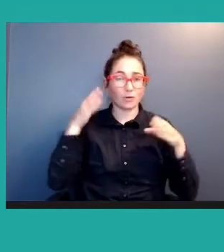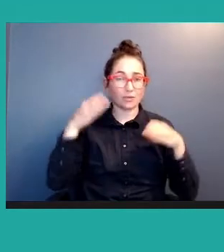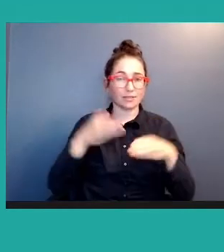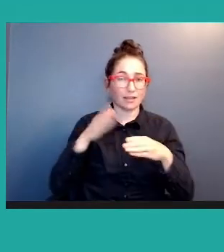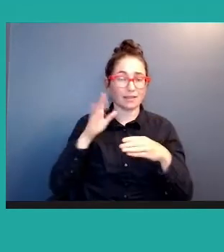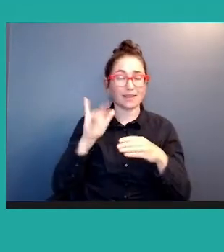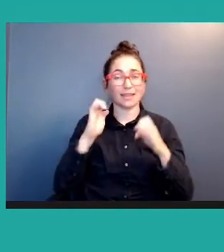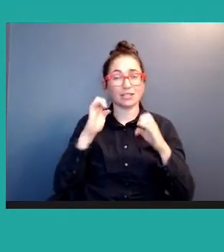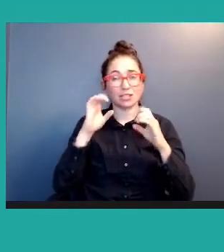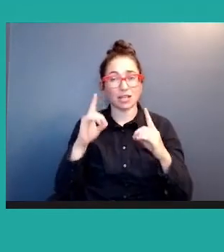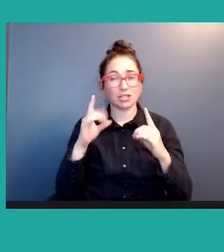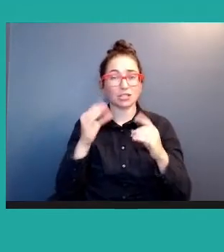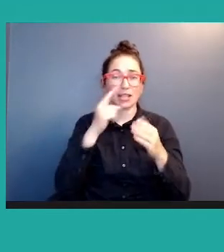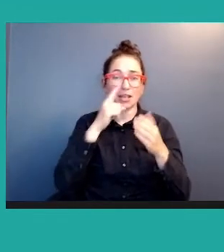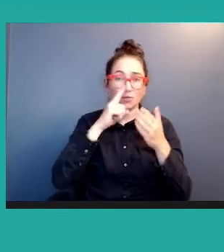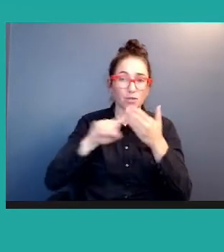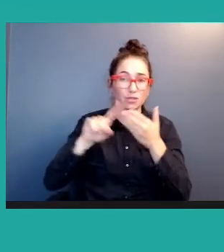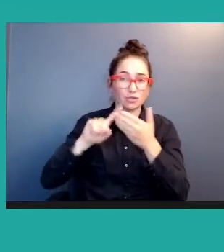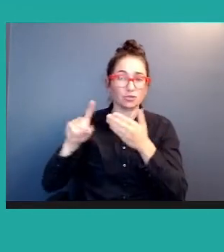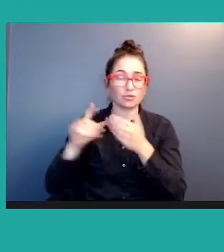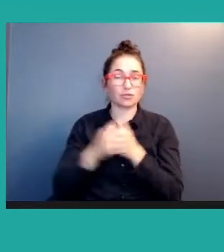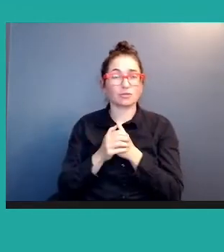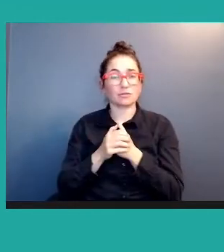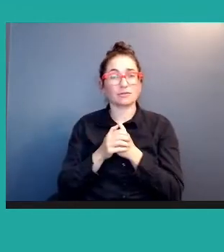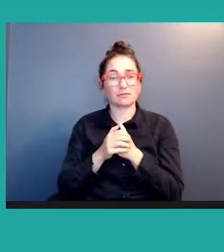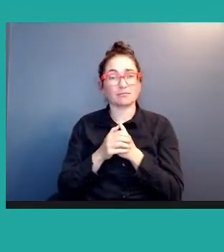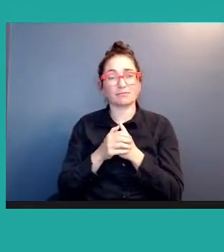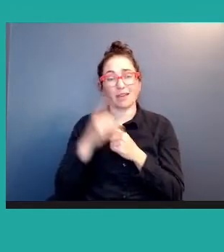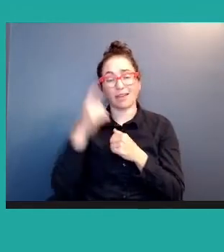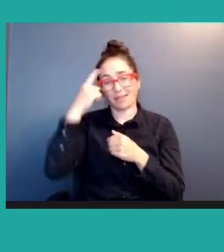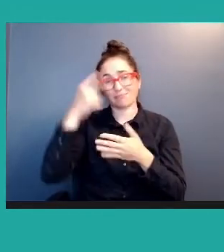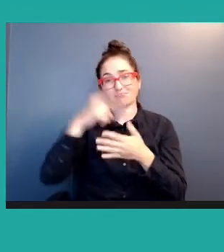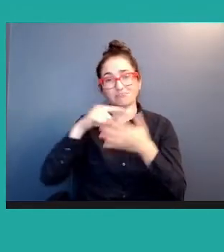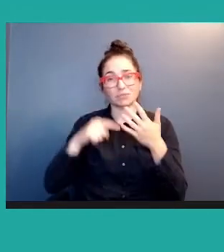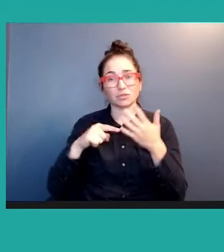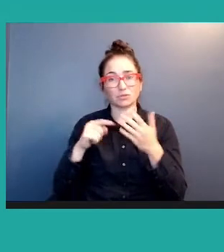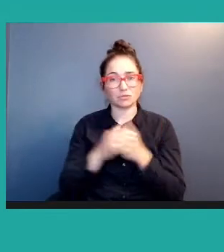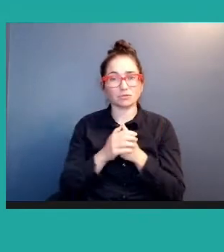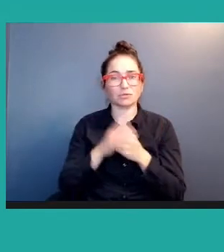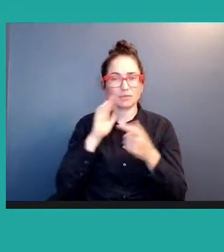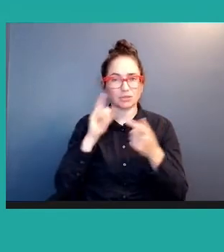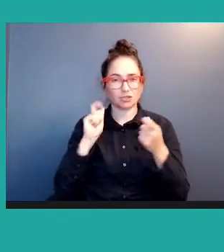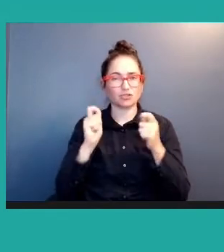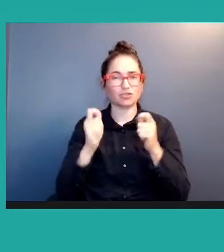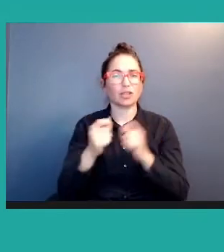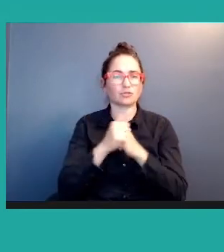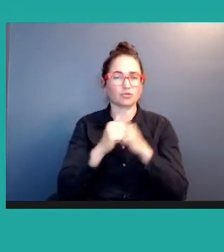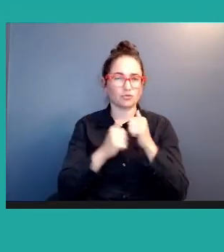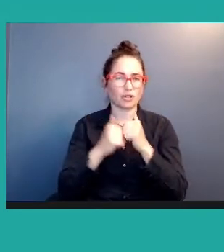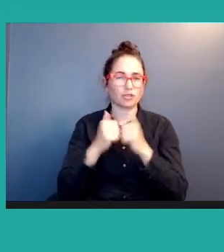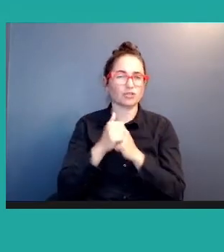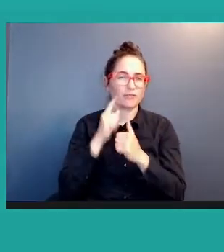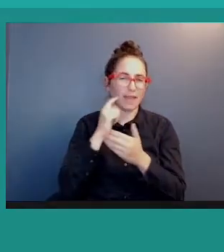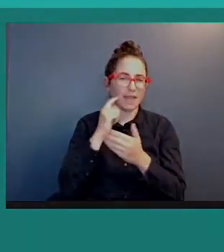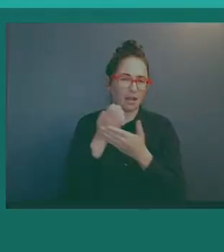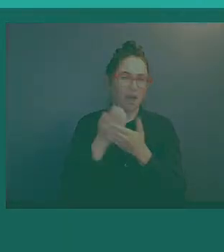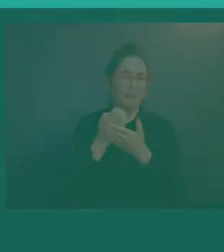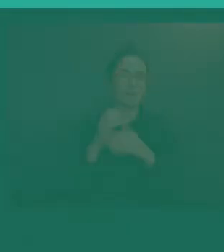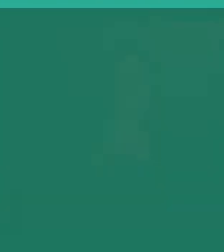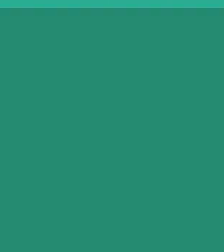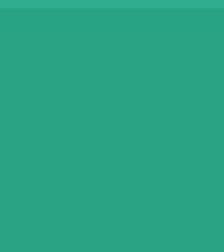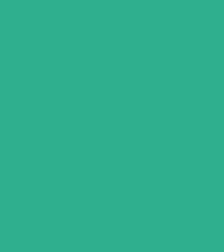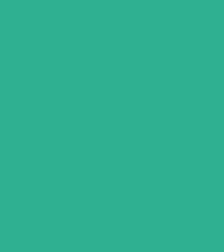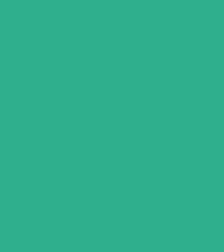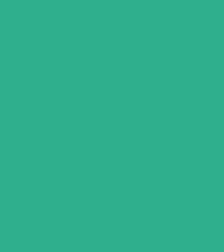and restructuring of the economy. And this will be the pillars for the future revival and the recovery long